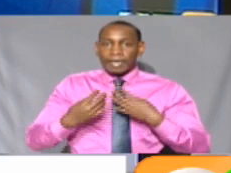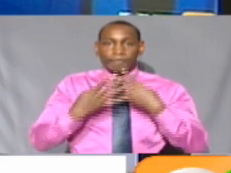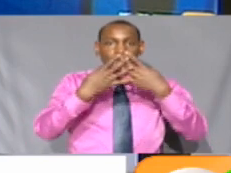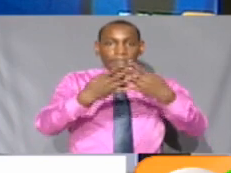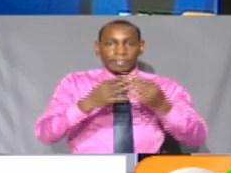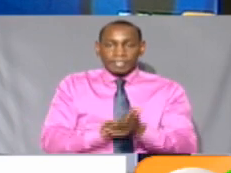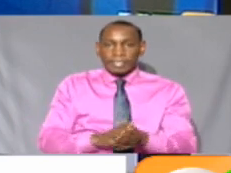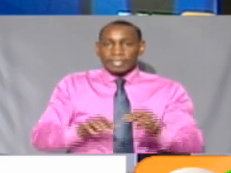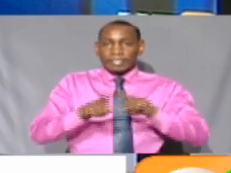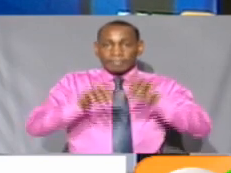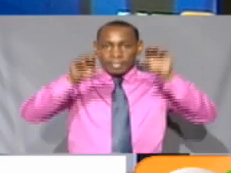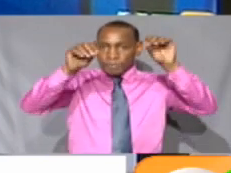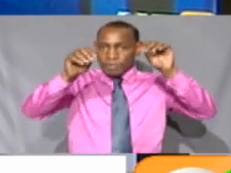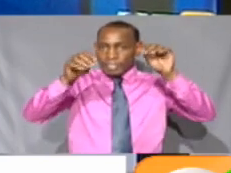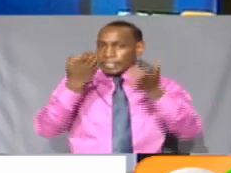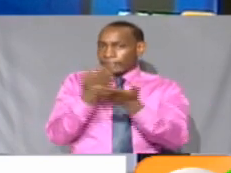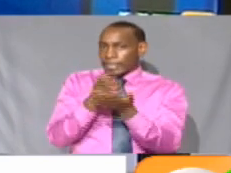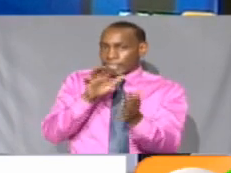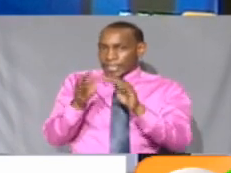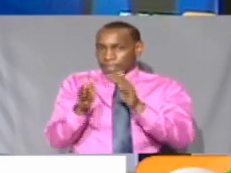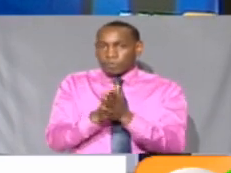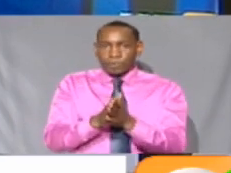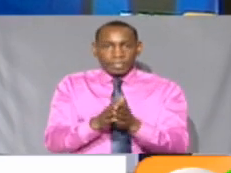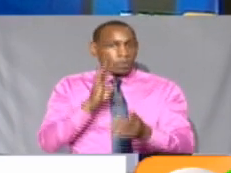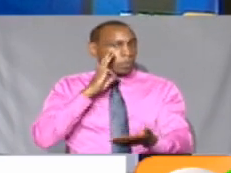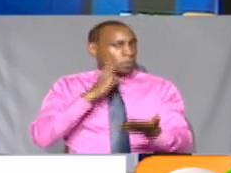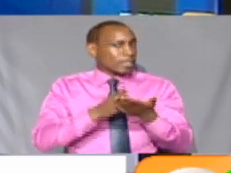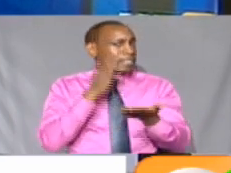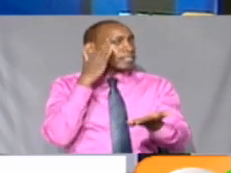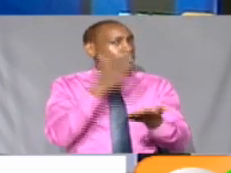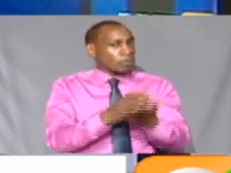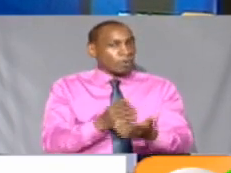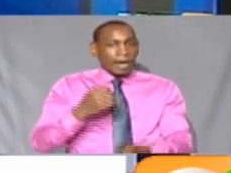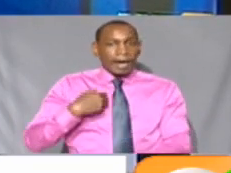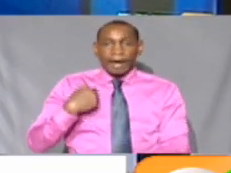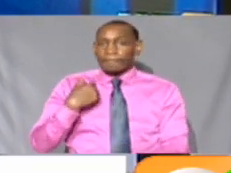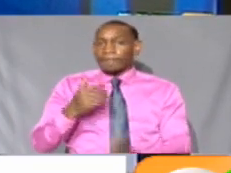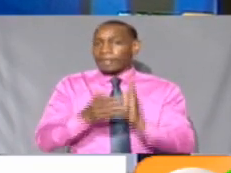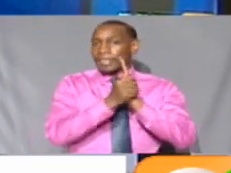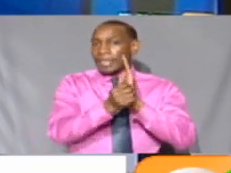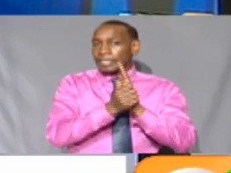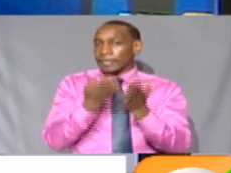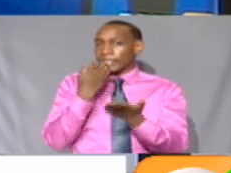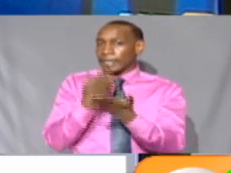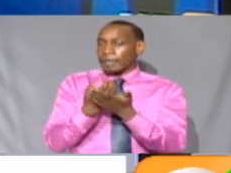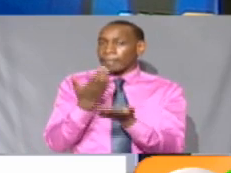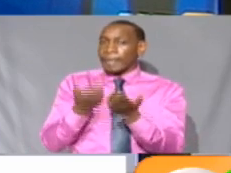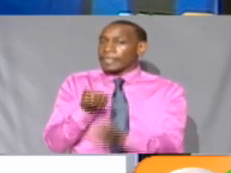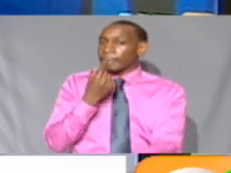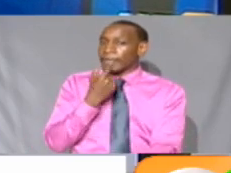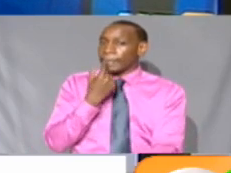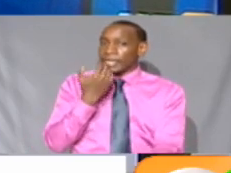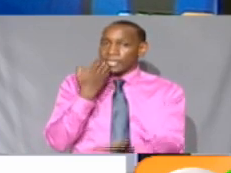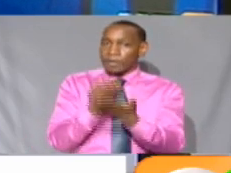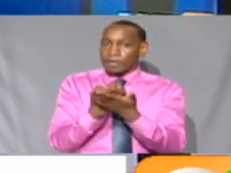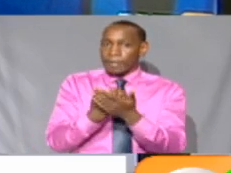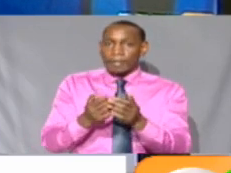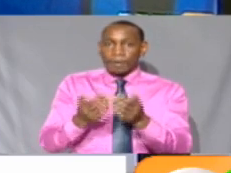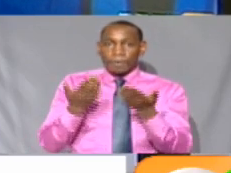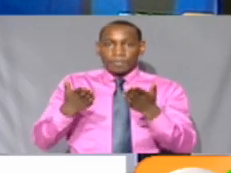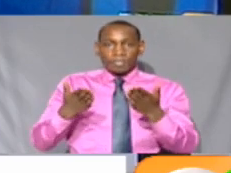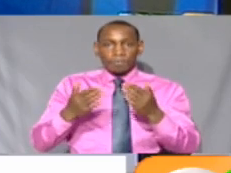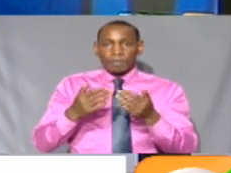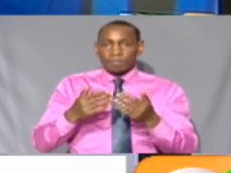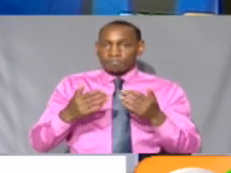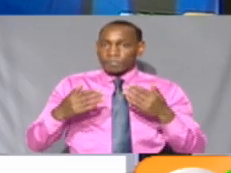take a look at the quality of the evidence, the credibility of the witnesses, whether they have expert evidence. Maybe it could be medical evidence, could be physical